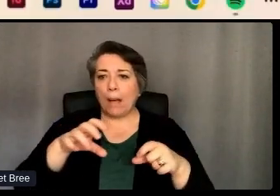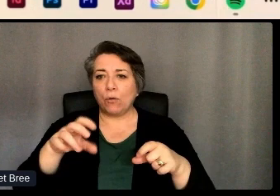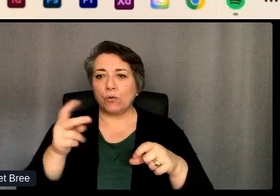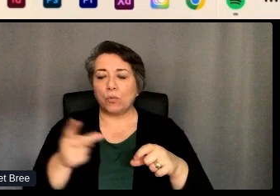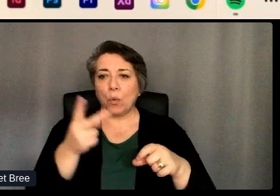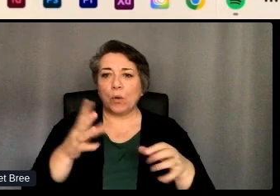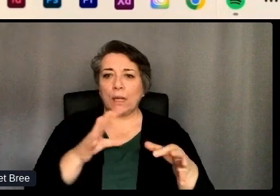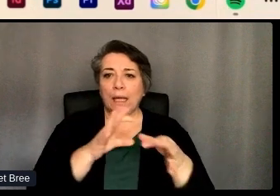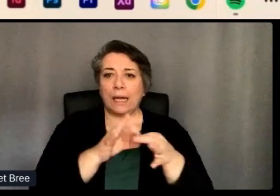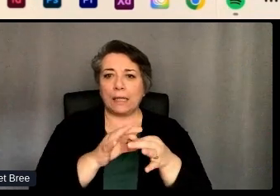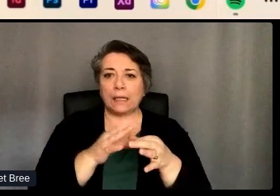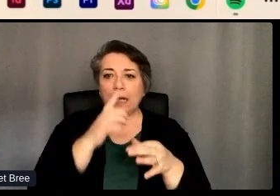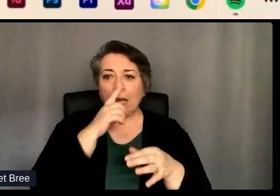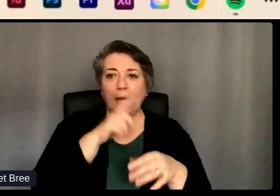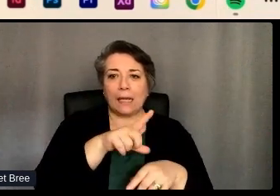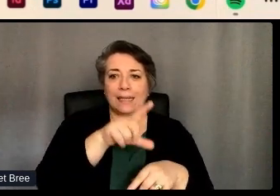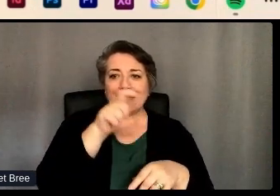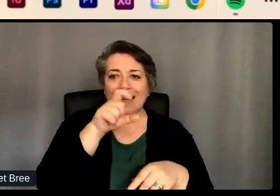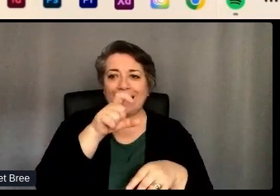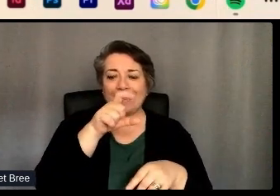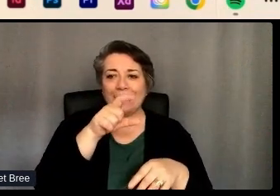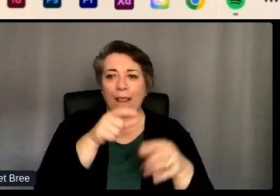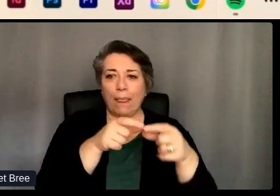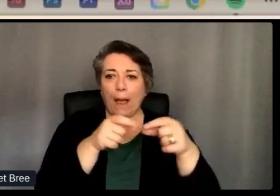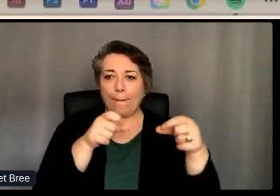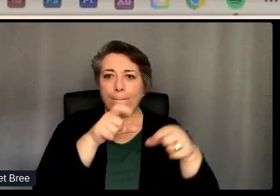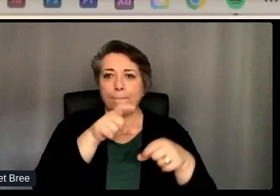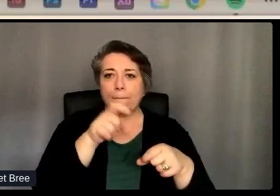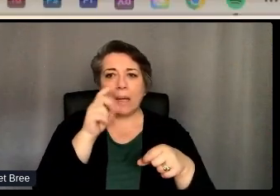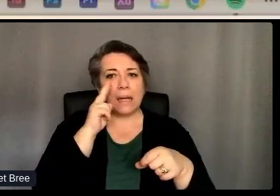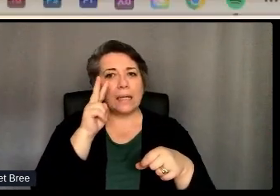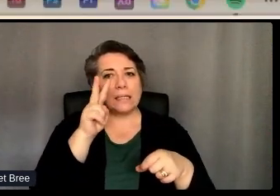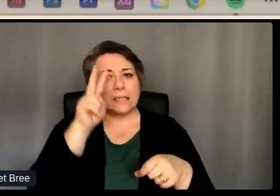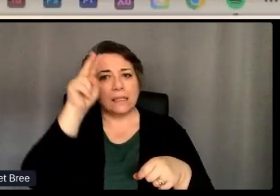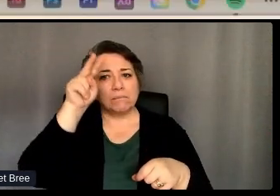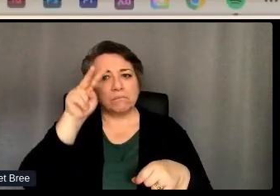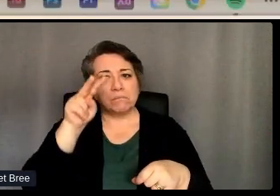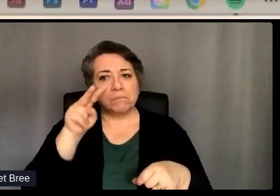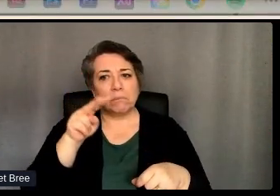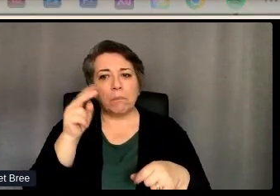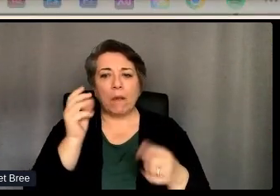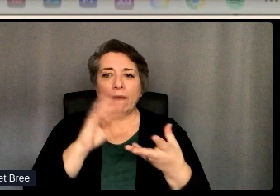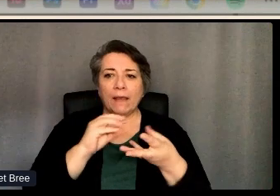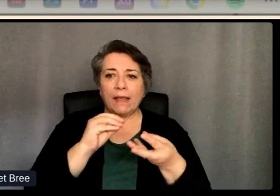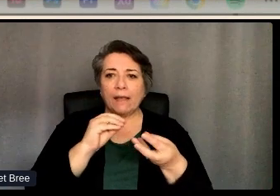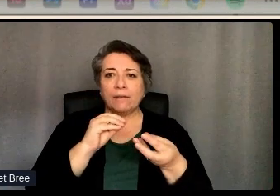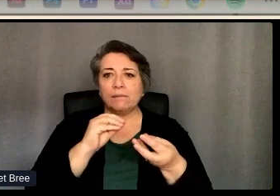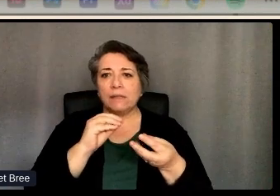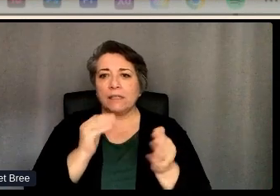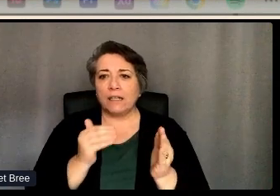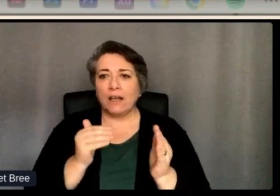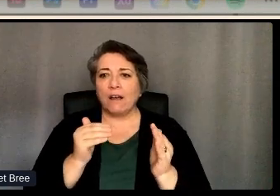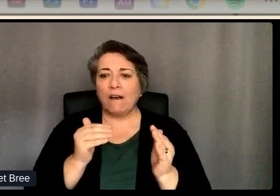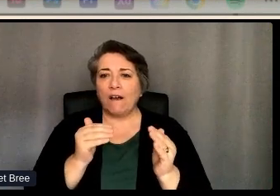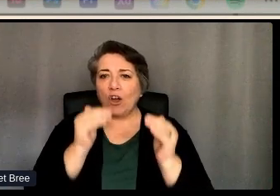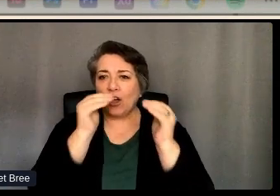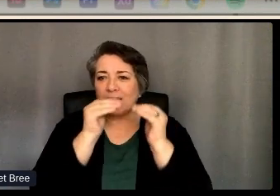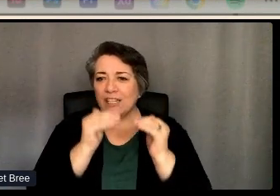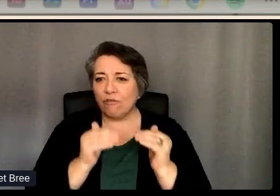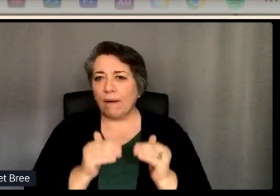hub and I can actually see the configurations for the 3.5 jacks of the